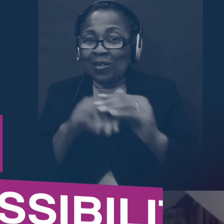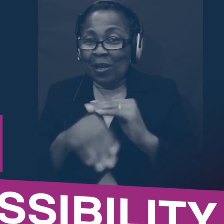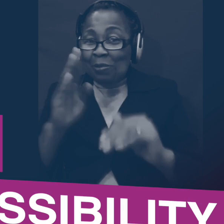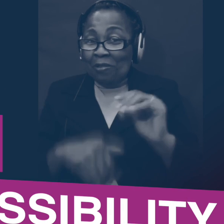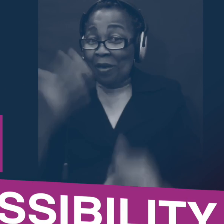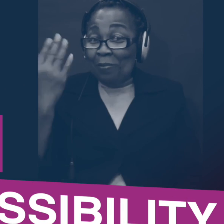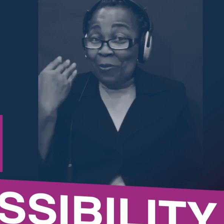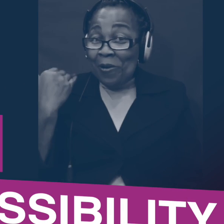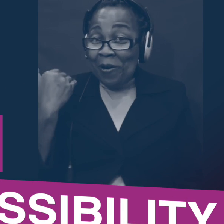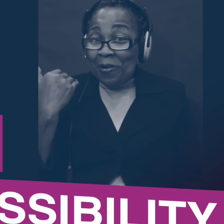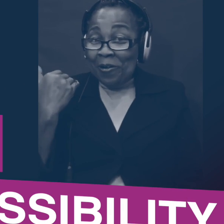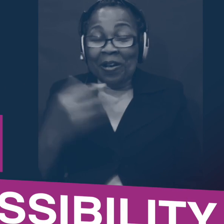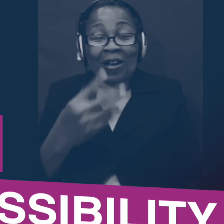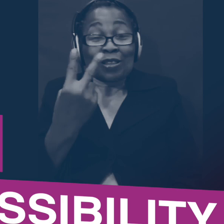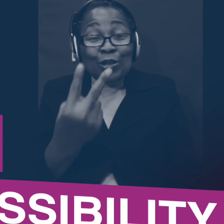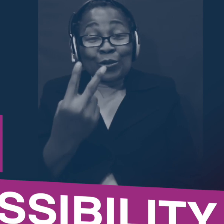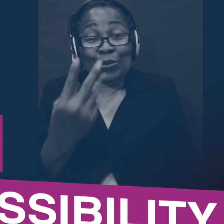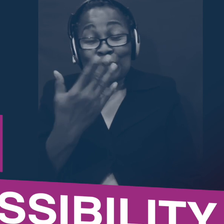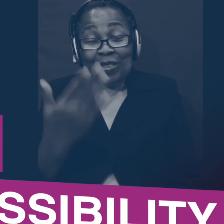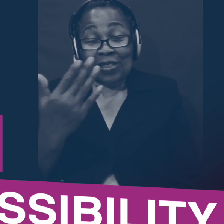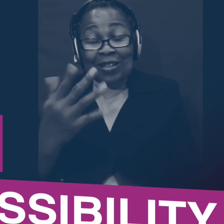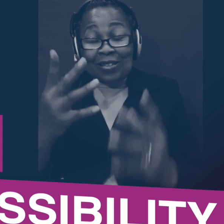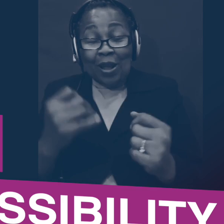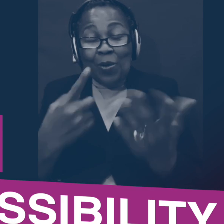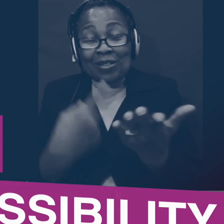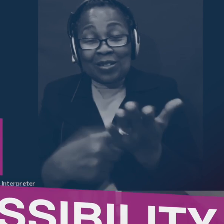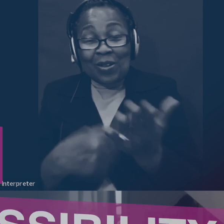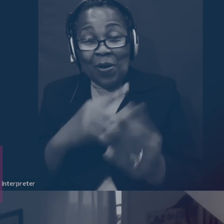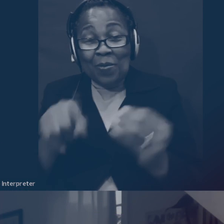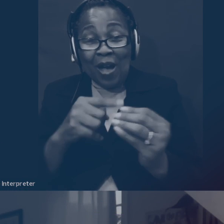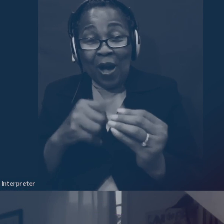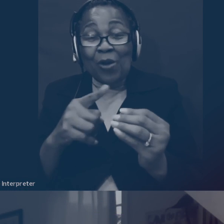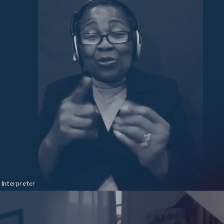to Cultural Accessibility, a One State 2020 event.